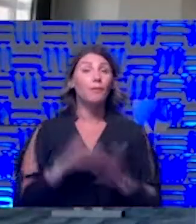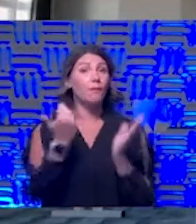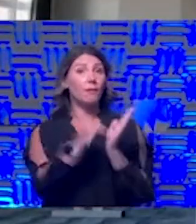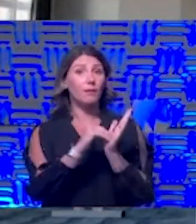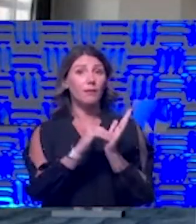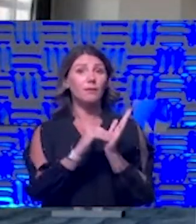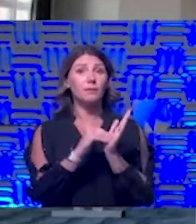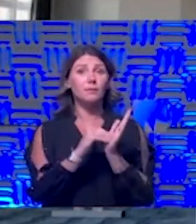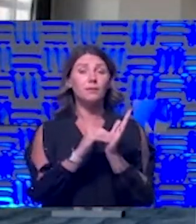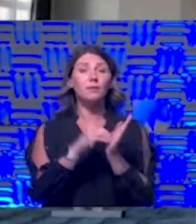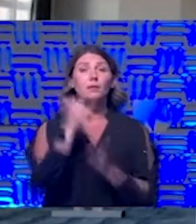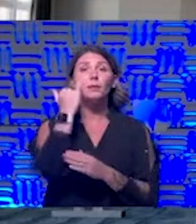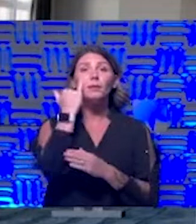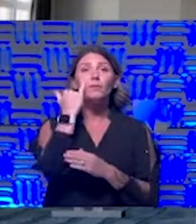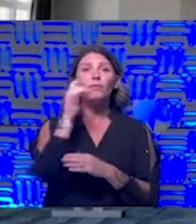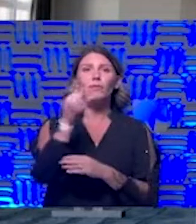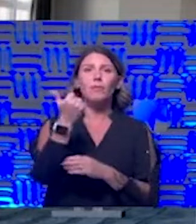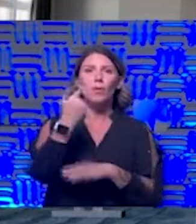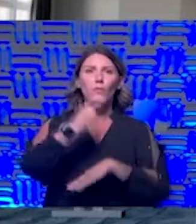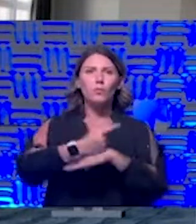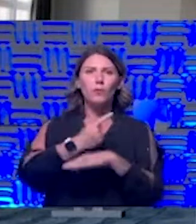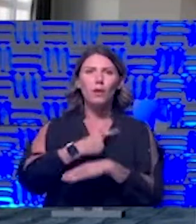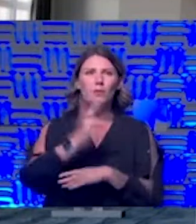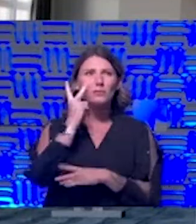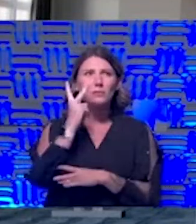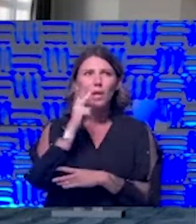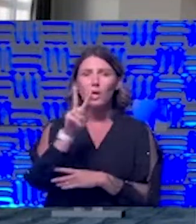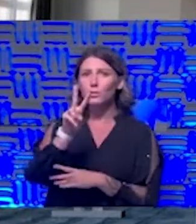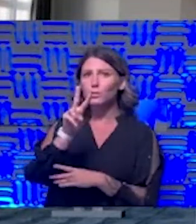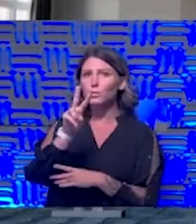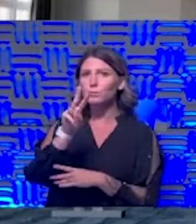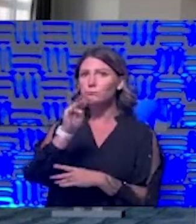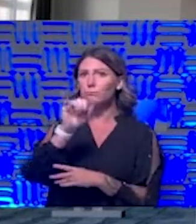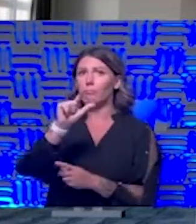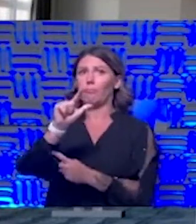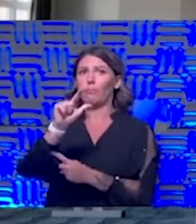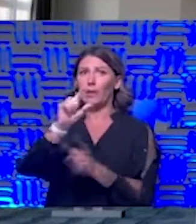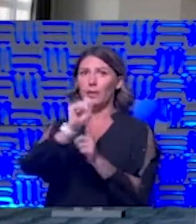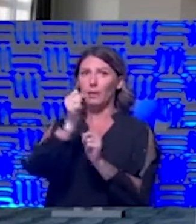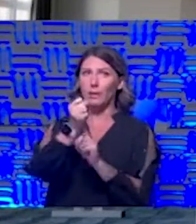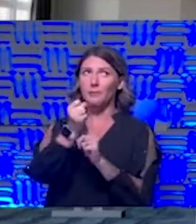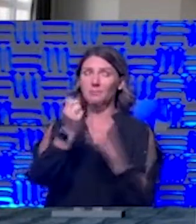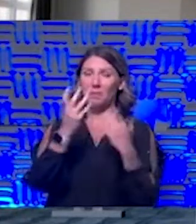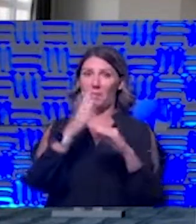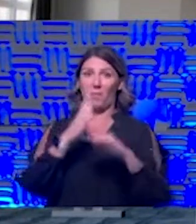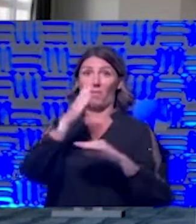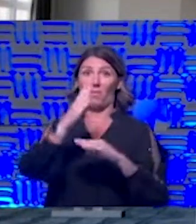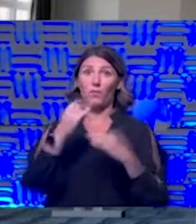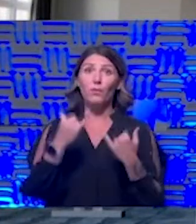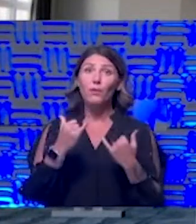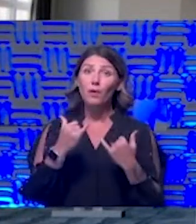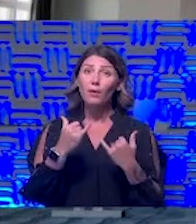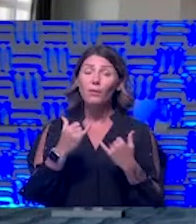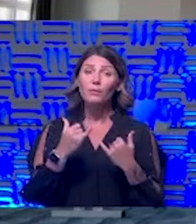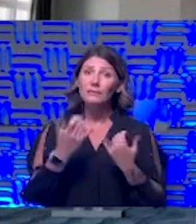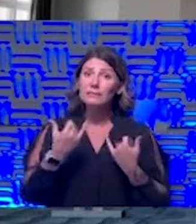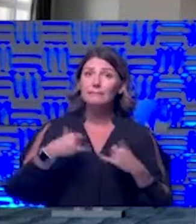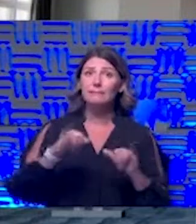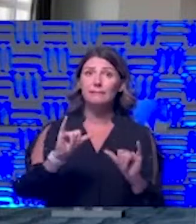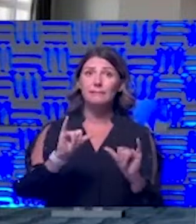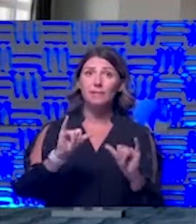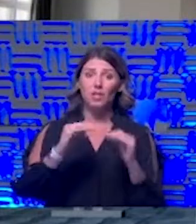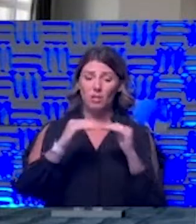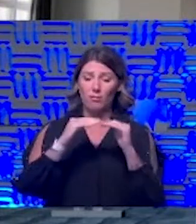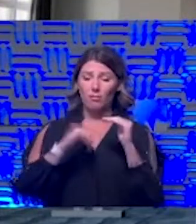think the other day I saw 2 million cases at least. It's probably over that now. That's still less